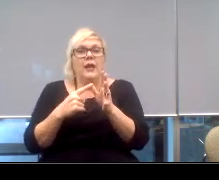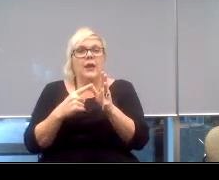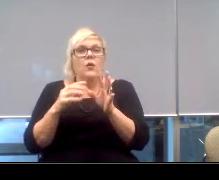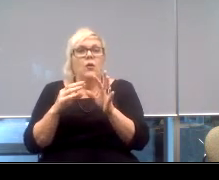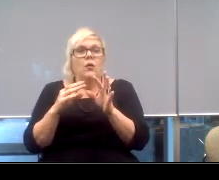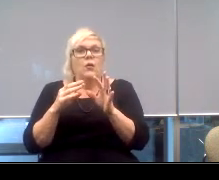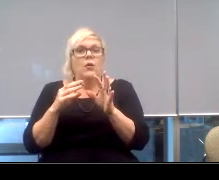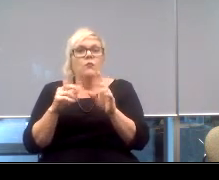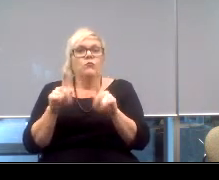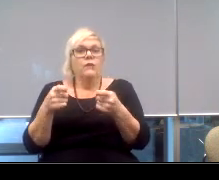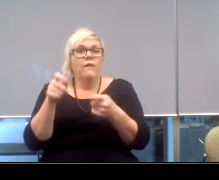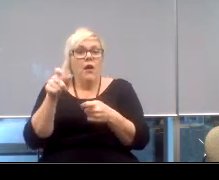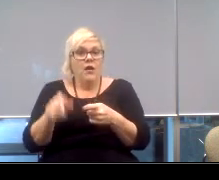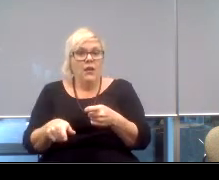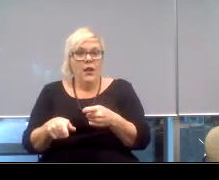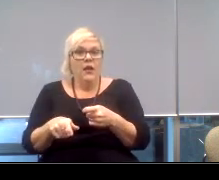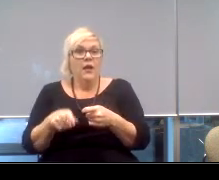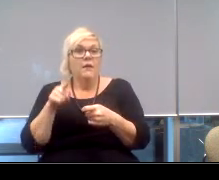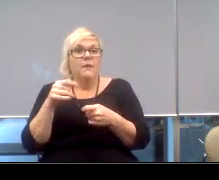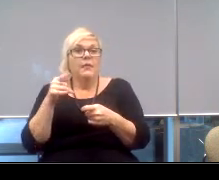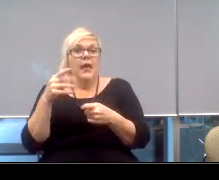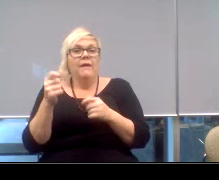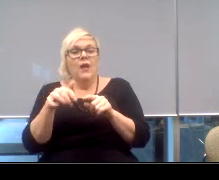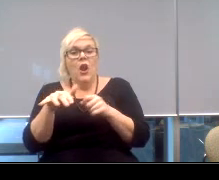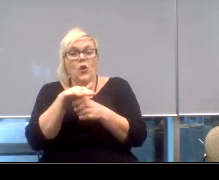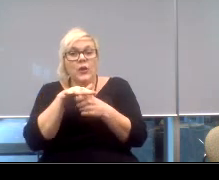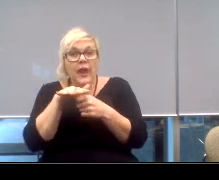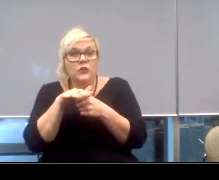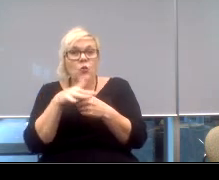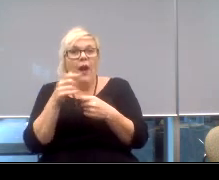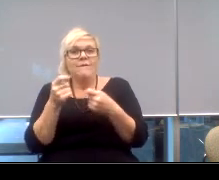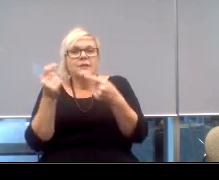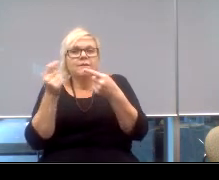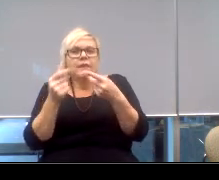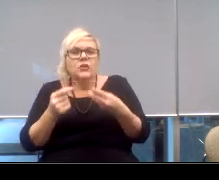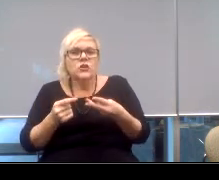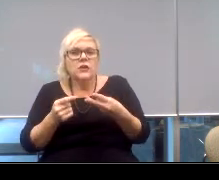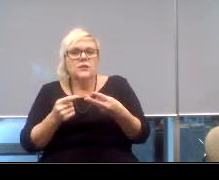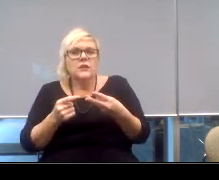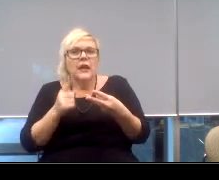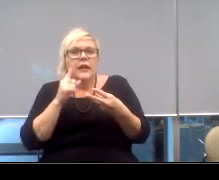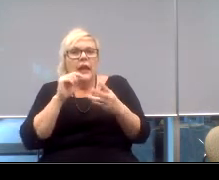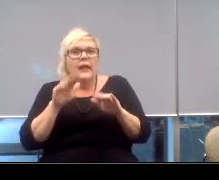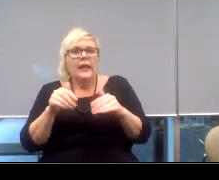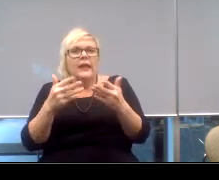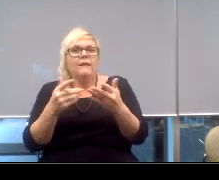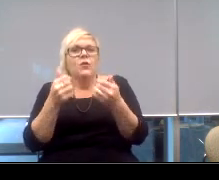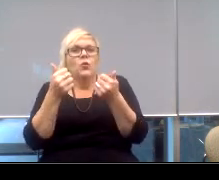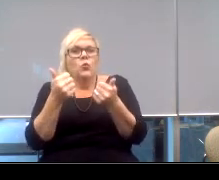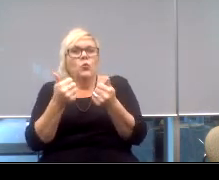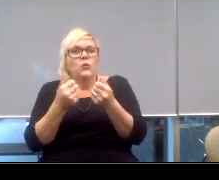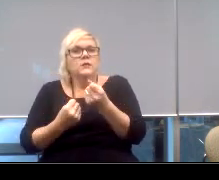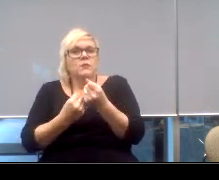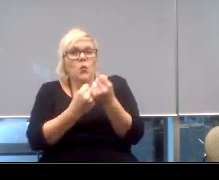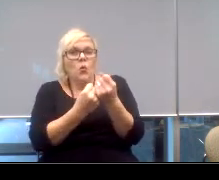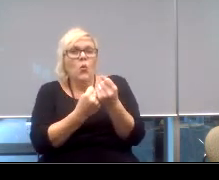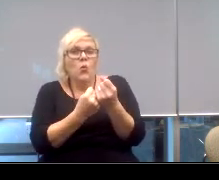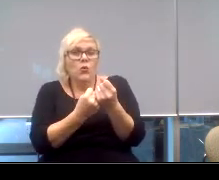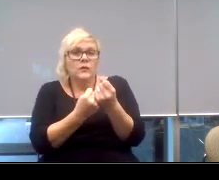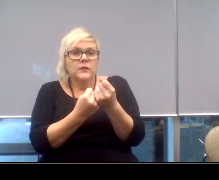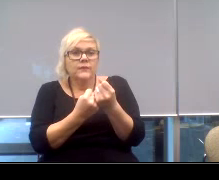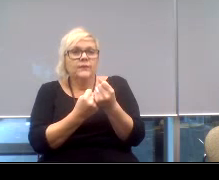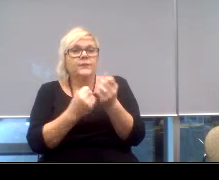designs or may have a location or features that make it feasible to provide complex or costly supports. SDA is